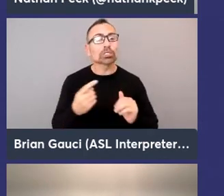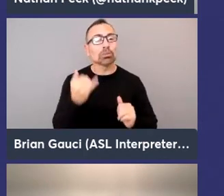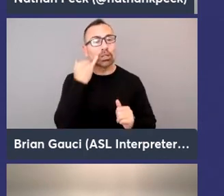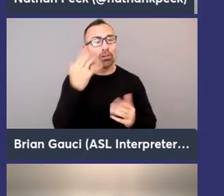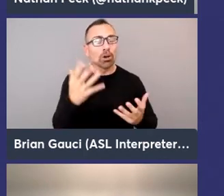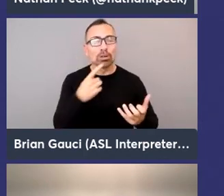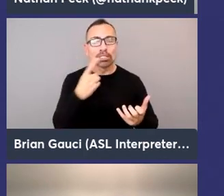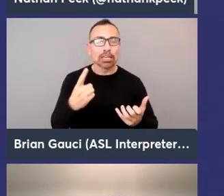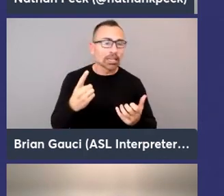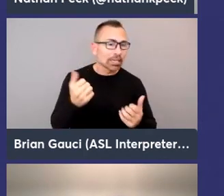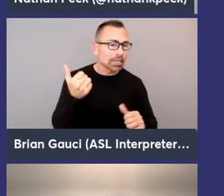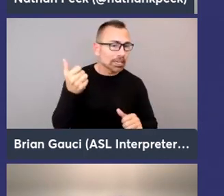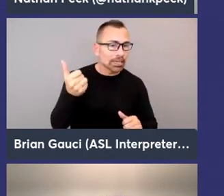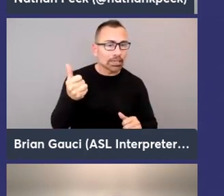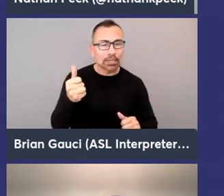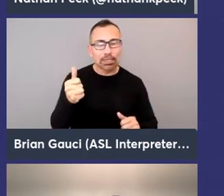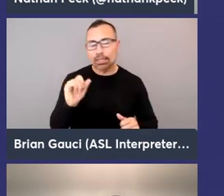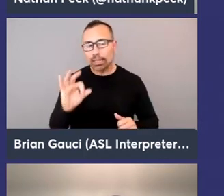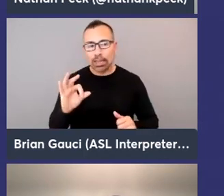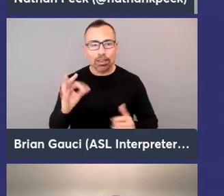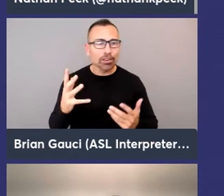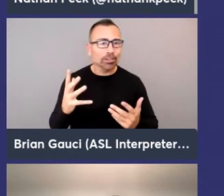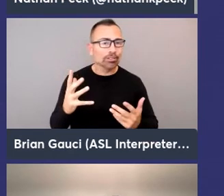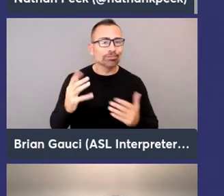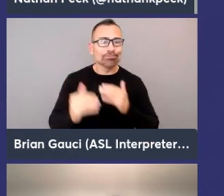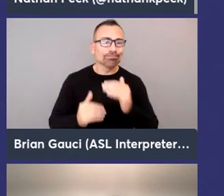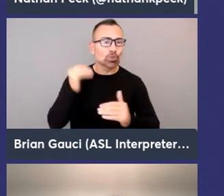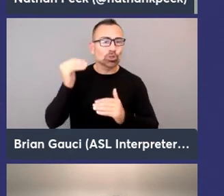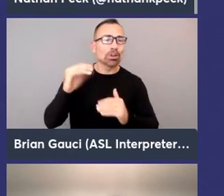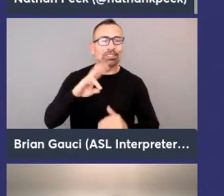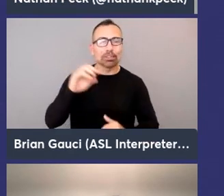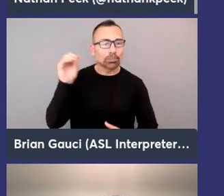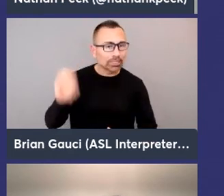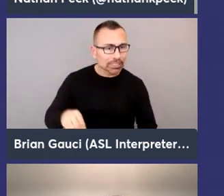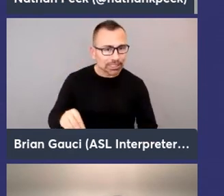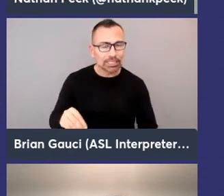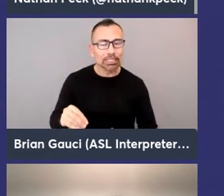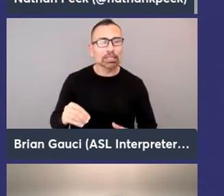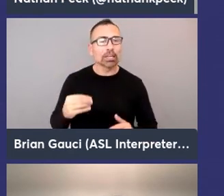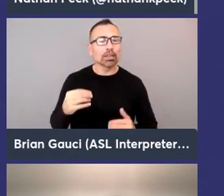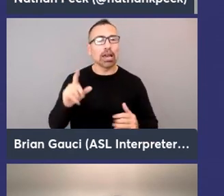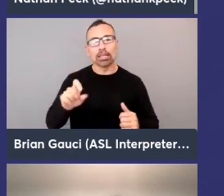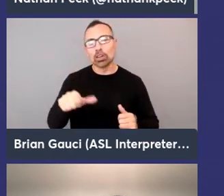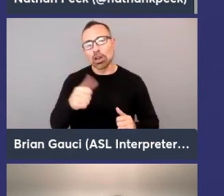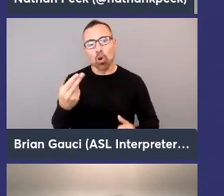goes above whatever, like 70%, then throw another host, right? Like something